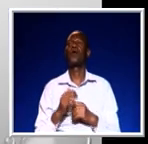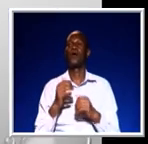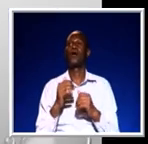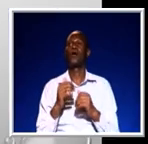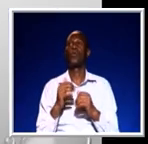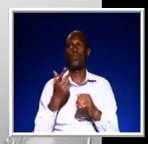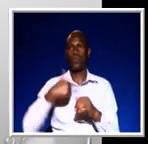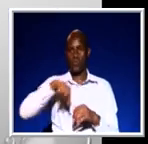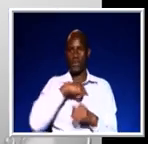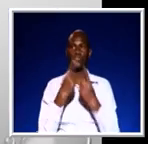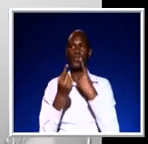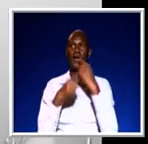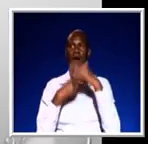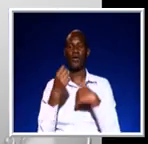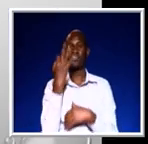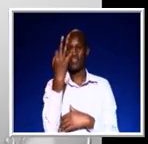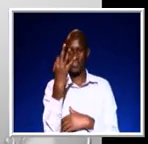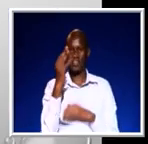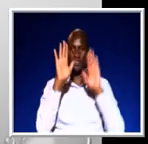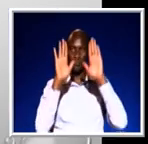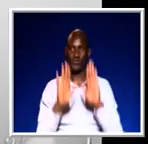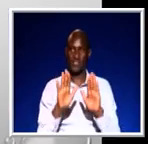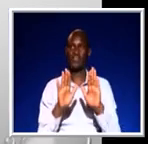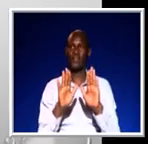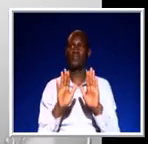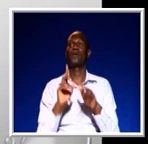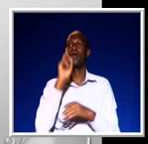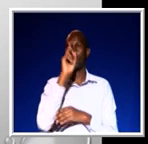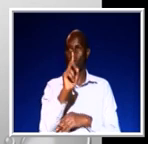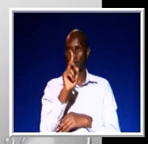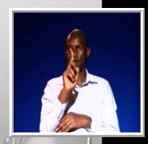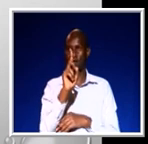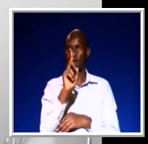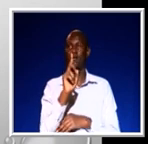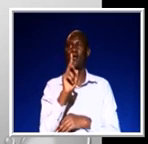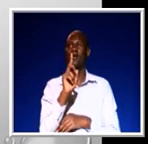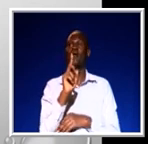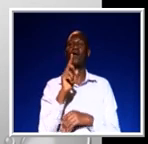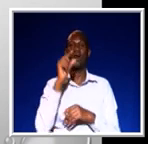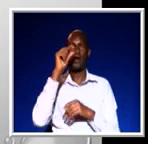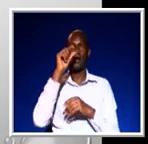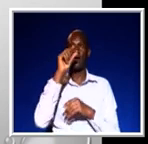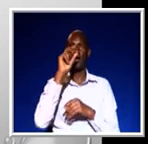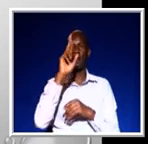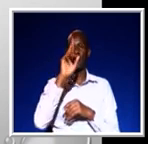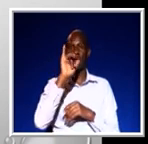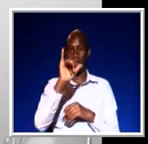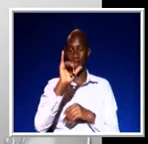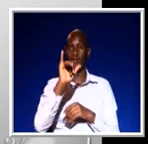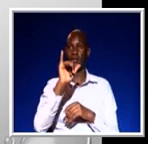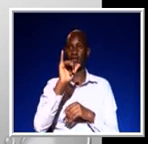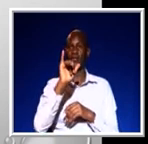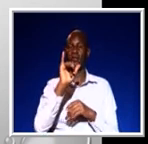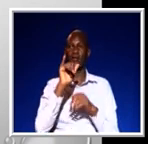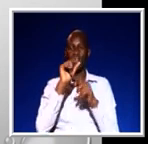And we talked about three important rays. One of them is the ray that is parallel to the principal